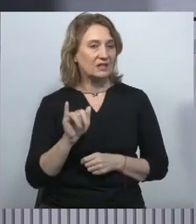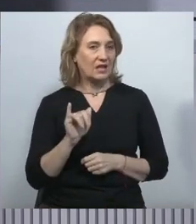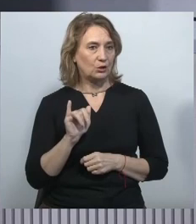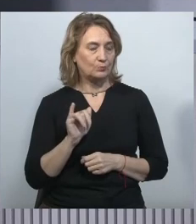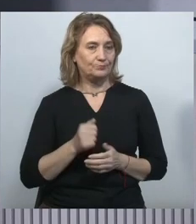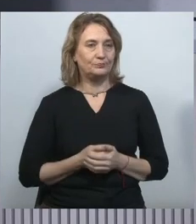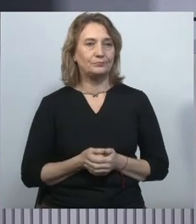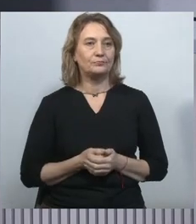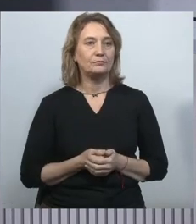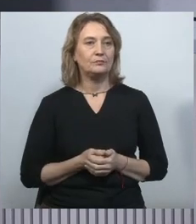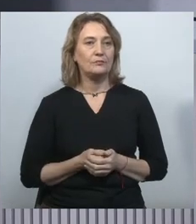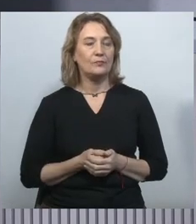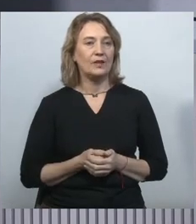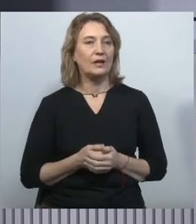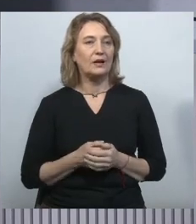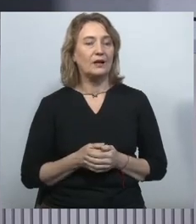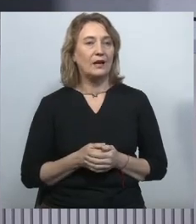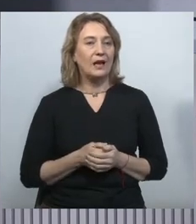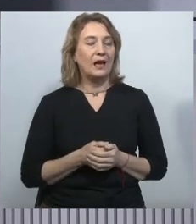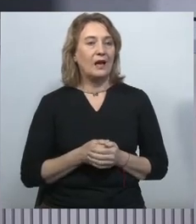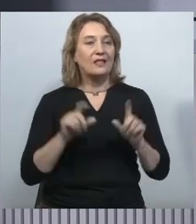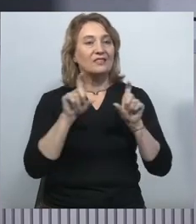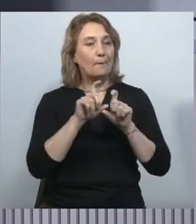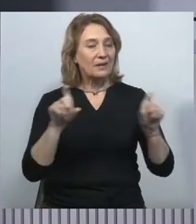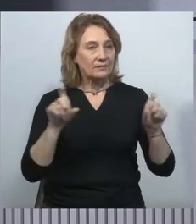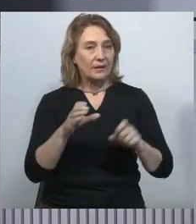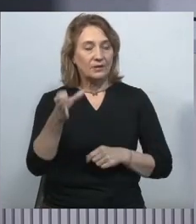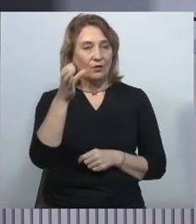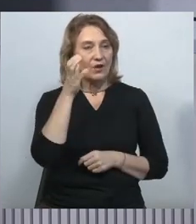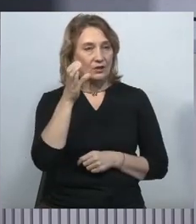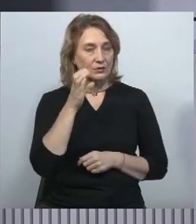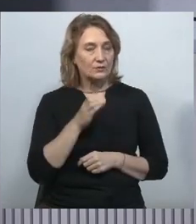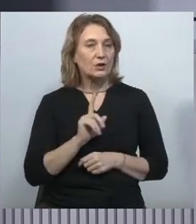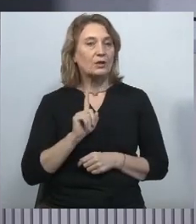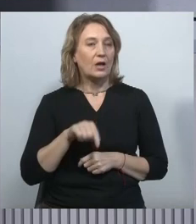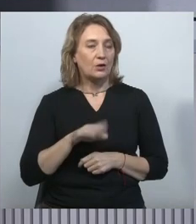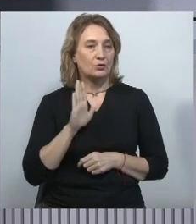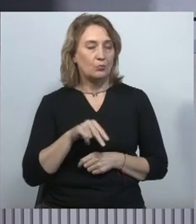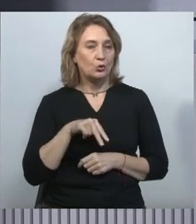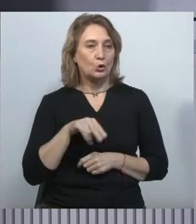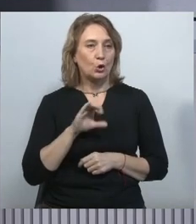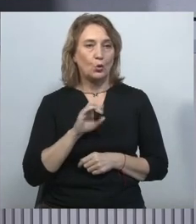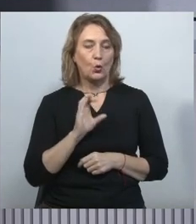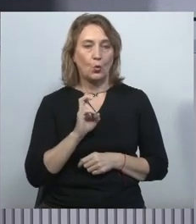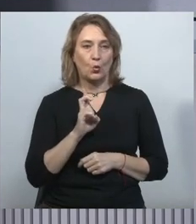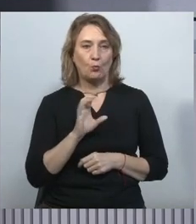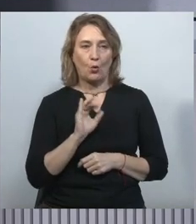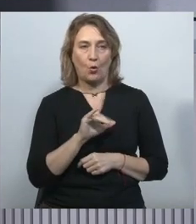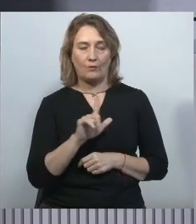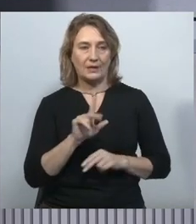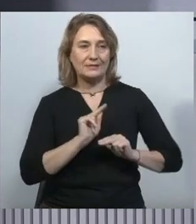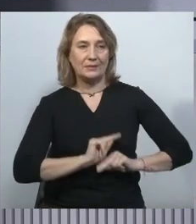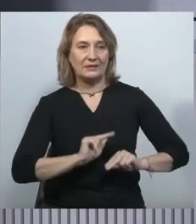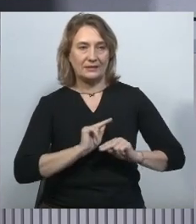researcher at the University of Cambridge, Department of Psychology. Also, Lubov, Kvasyuk,